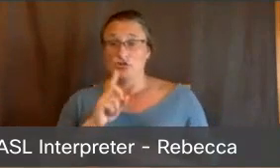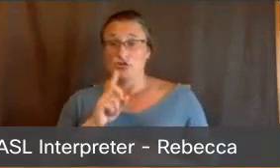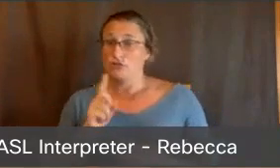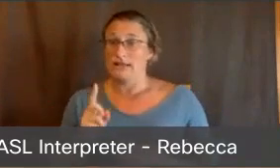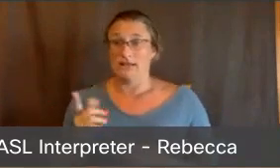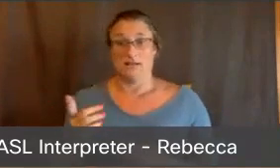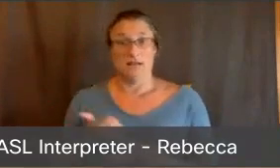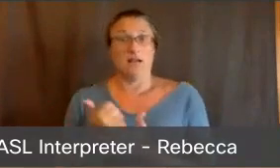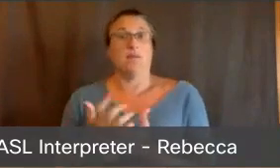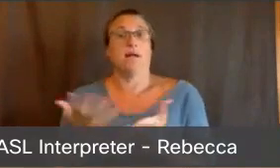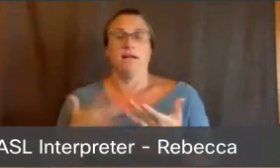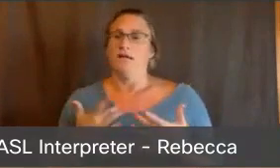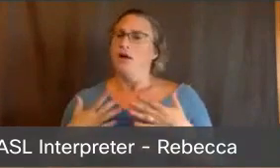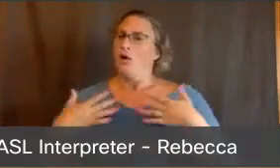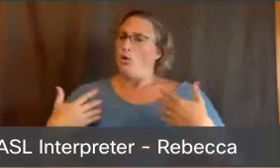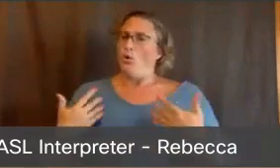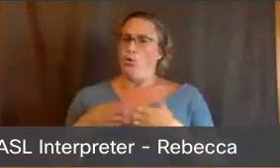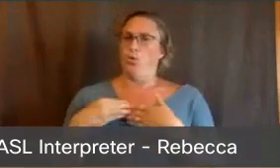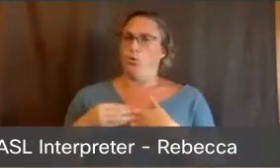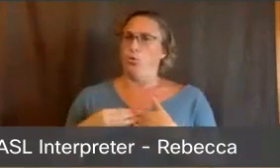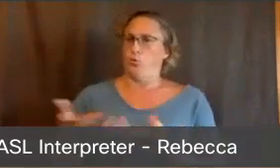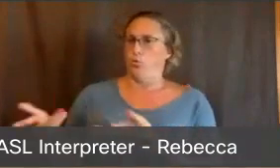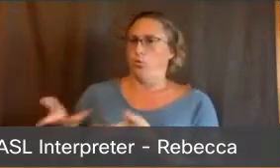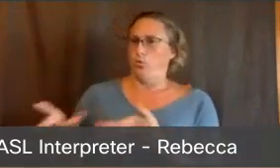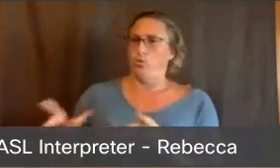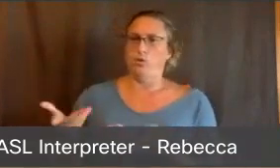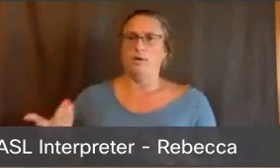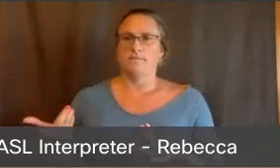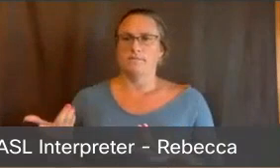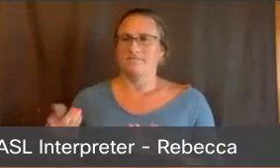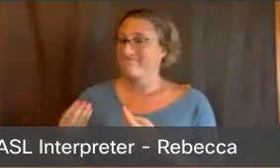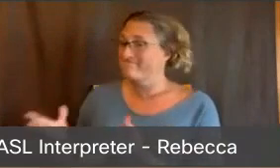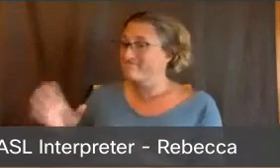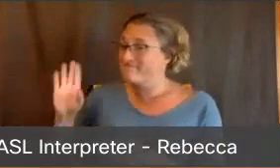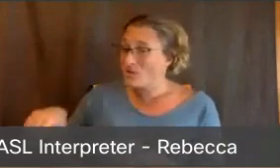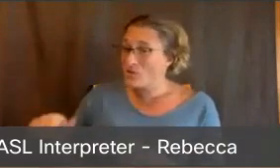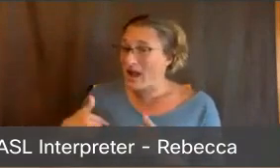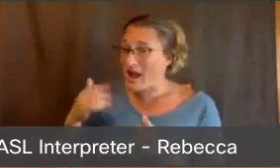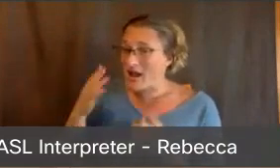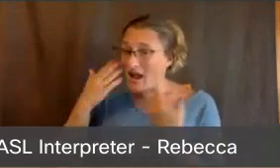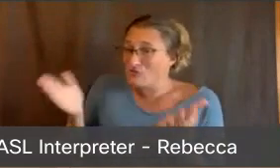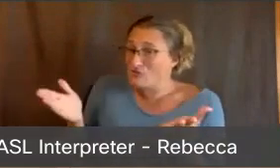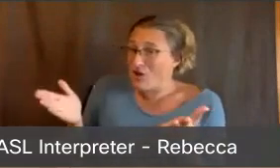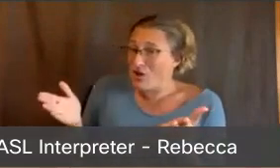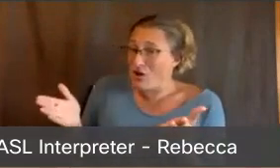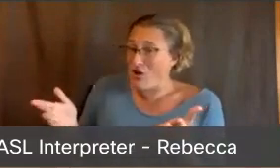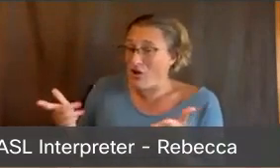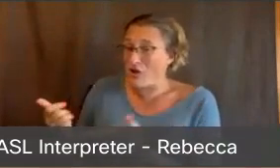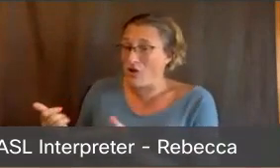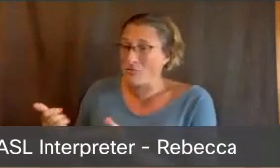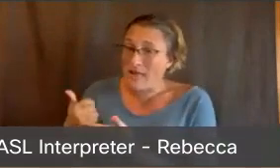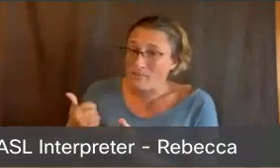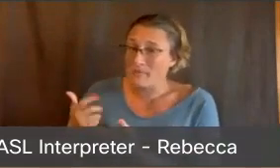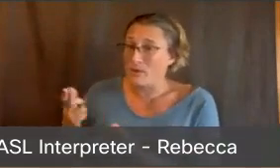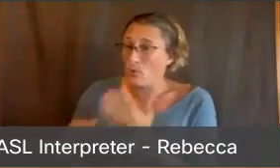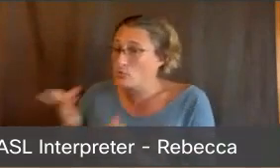liberating to just let people know when you don't know, and to ask for their input, or to say, you know, well, what would